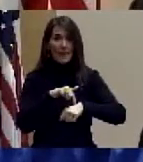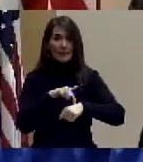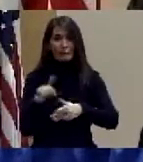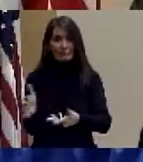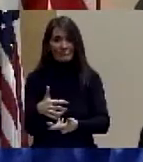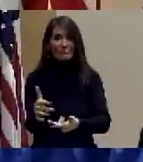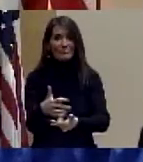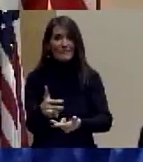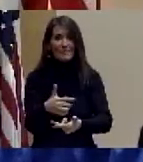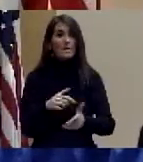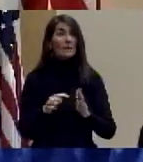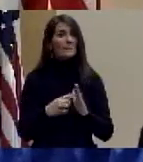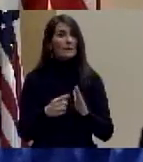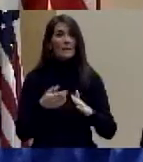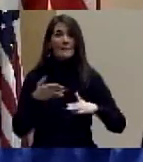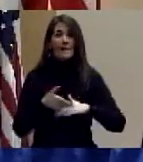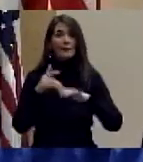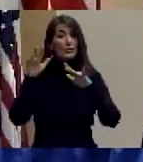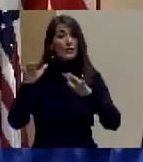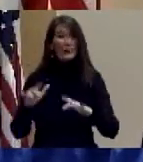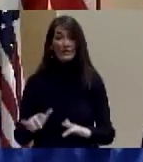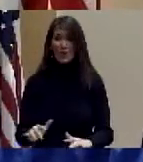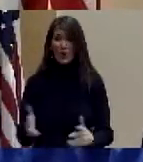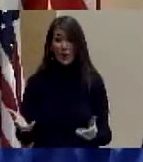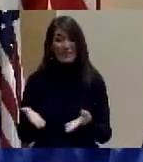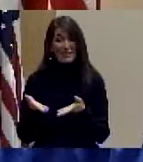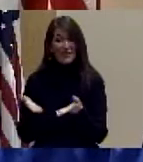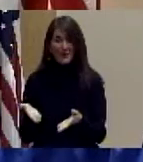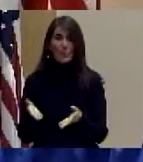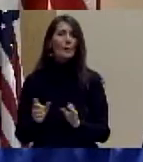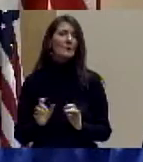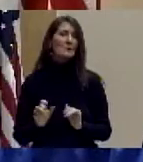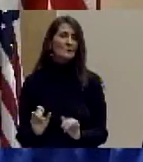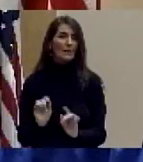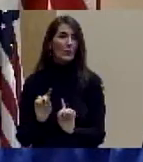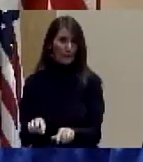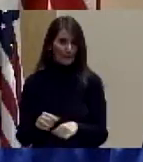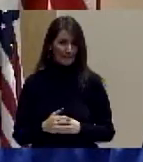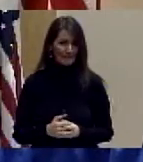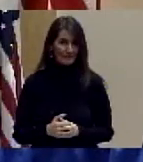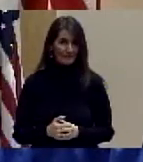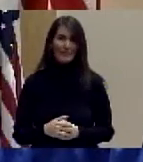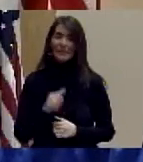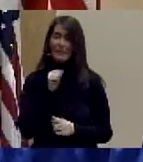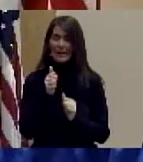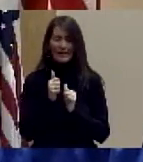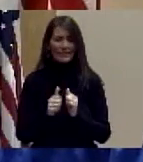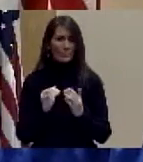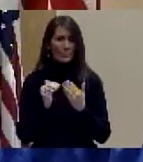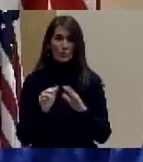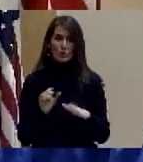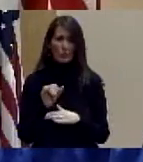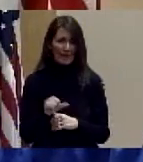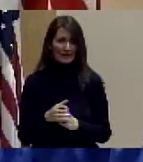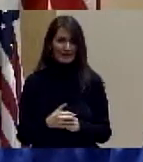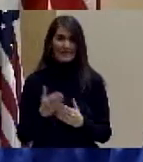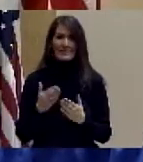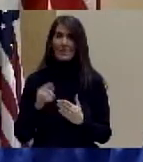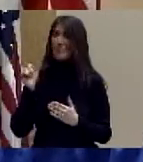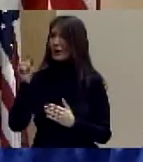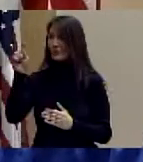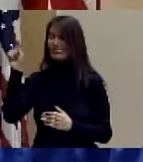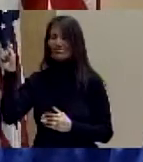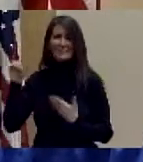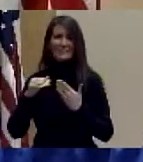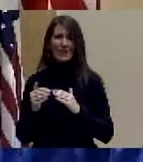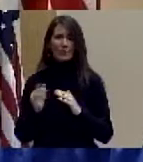sometimes even after the snow has fallen on them. Not every community does that. Some of our neighbors